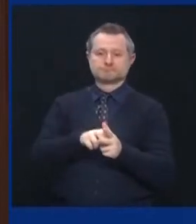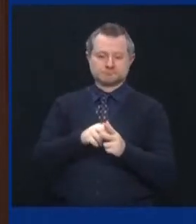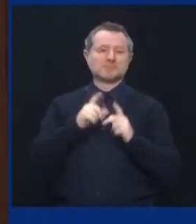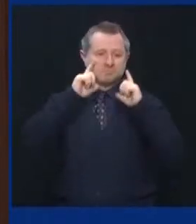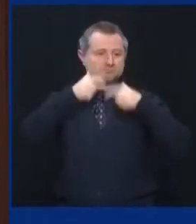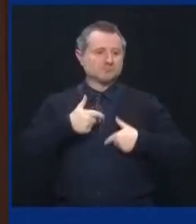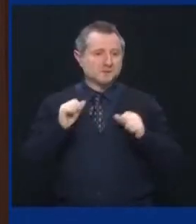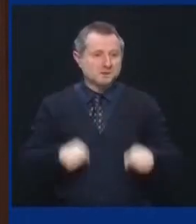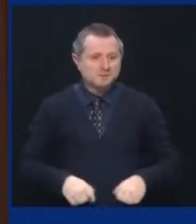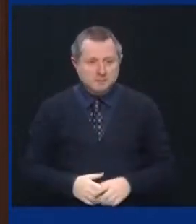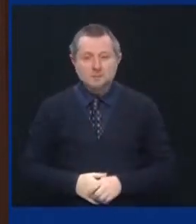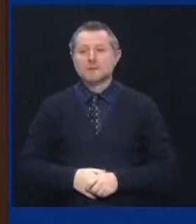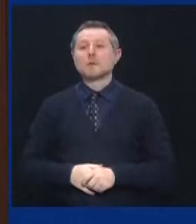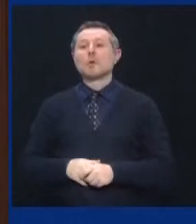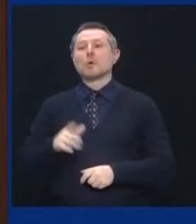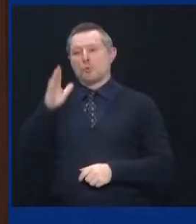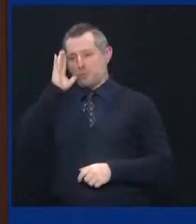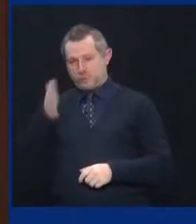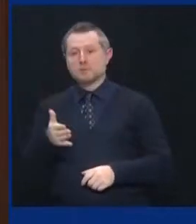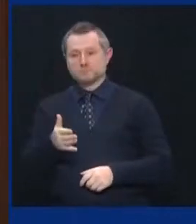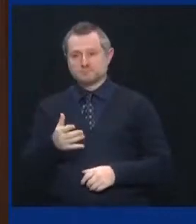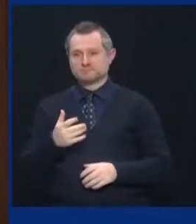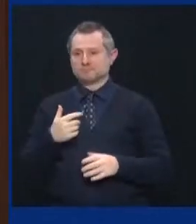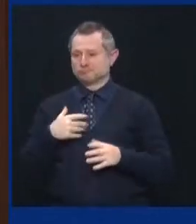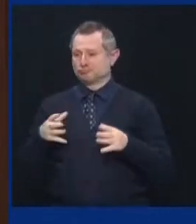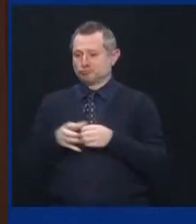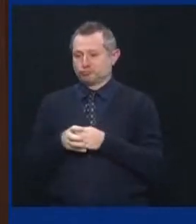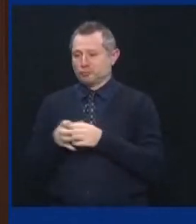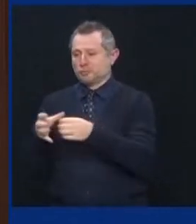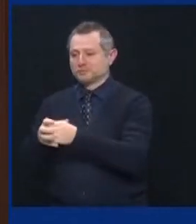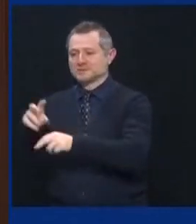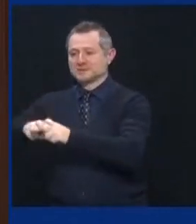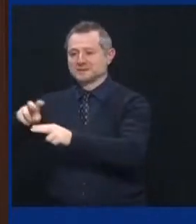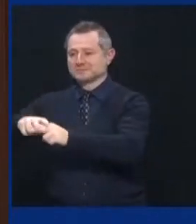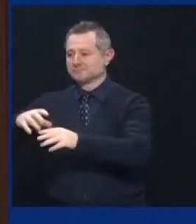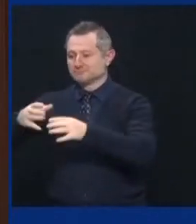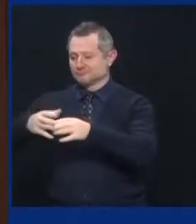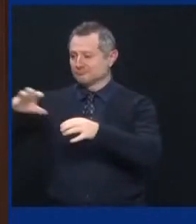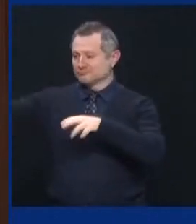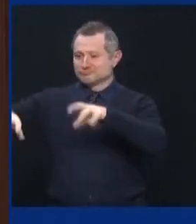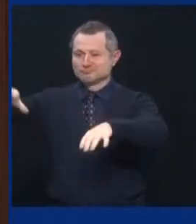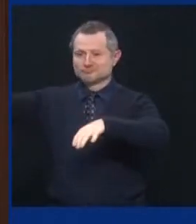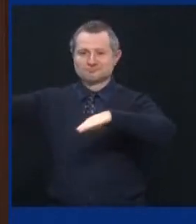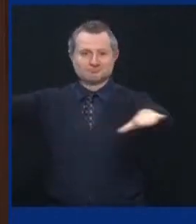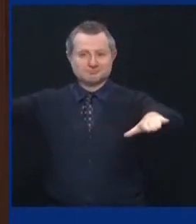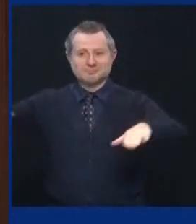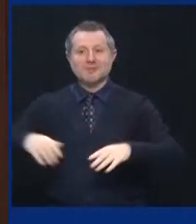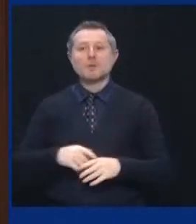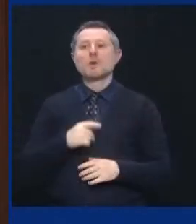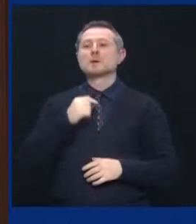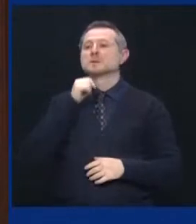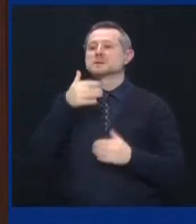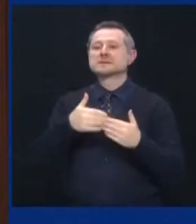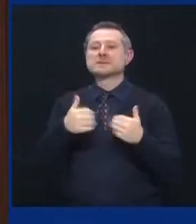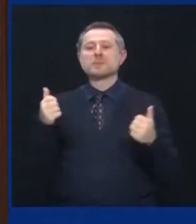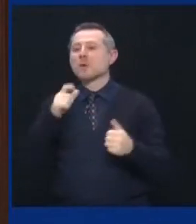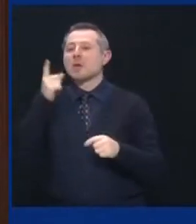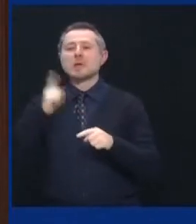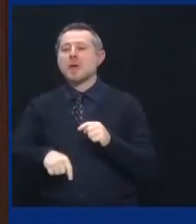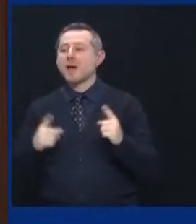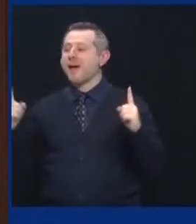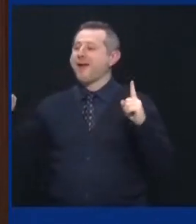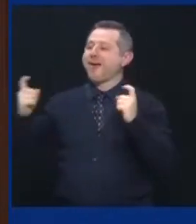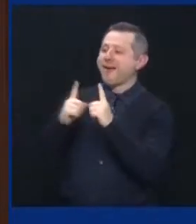in pods throughout the stadium, so they'll be sitting with the groups for which they came in blocks, and they'll be separated from other fans